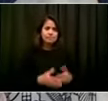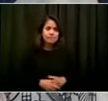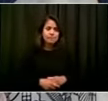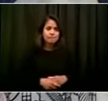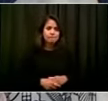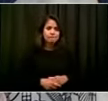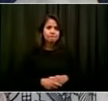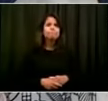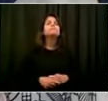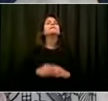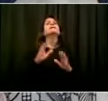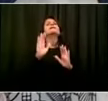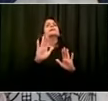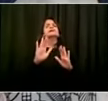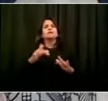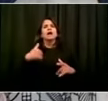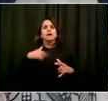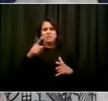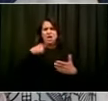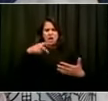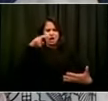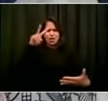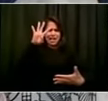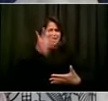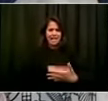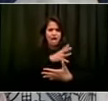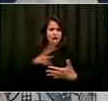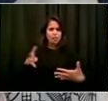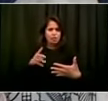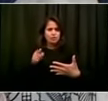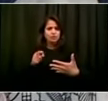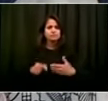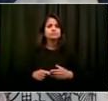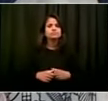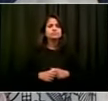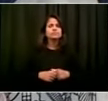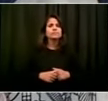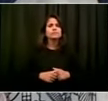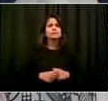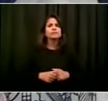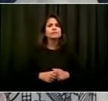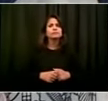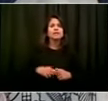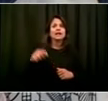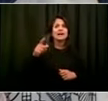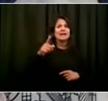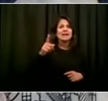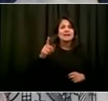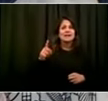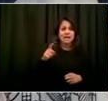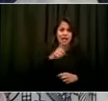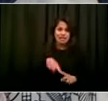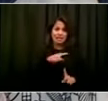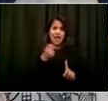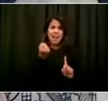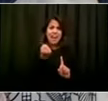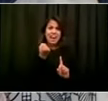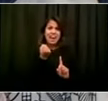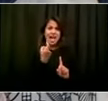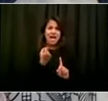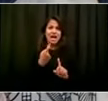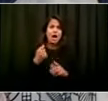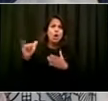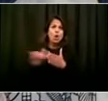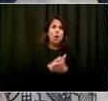all, on the surrounding areas, look, we understand this is now a regional problem. We understand that this spread has been